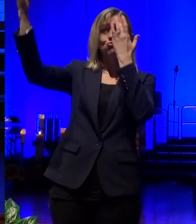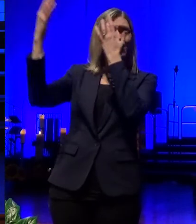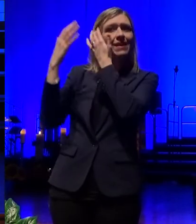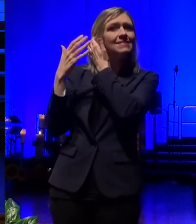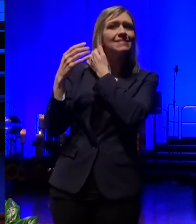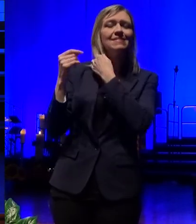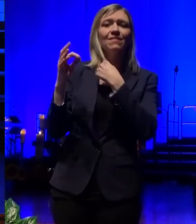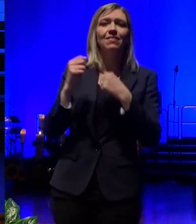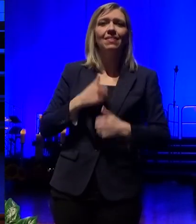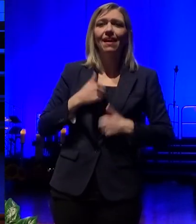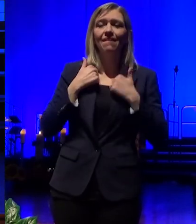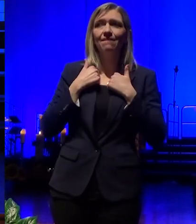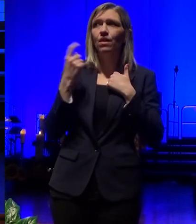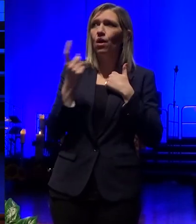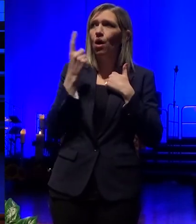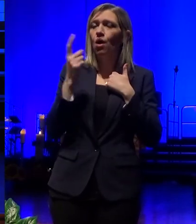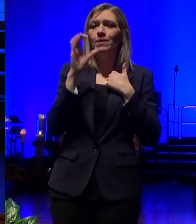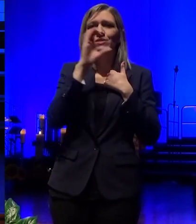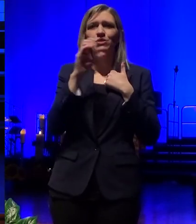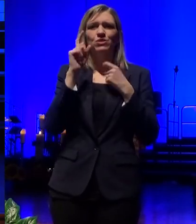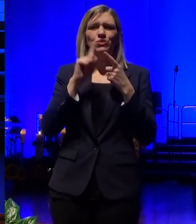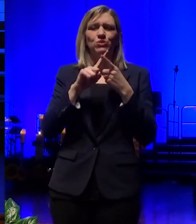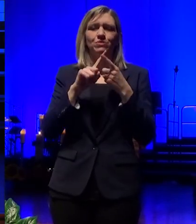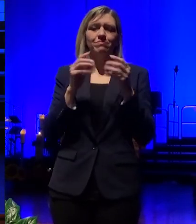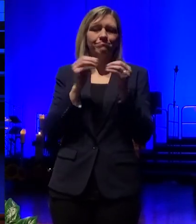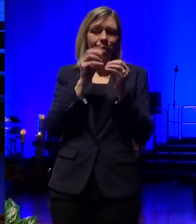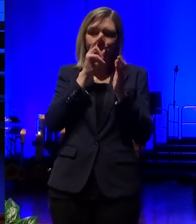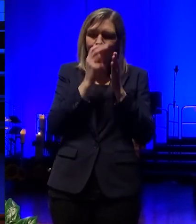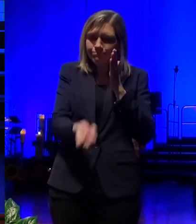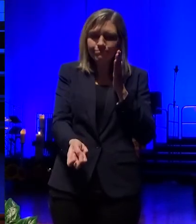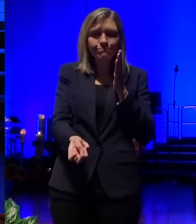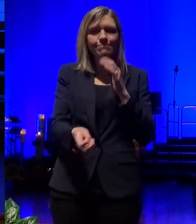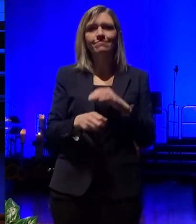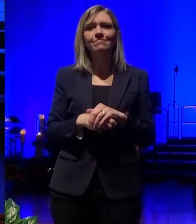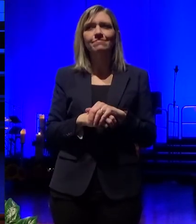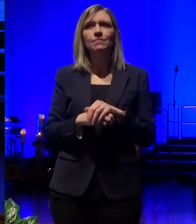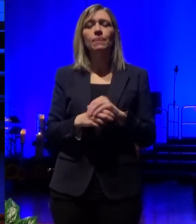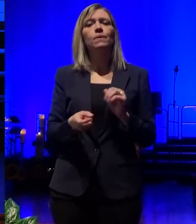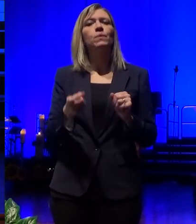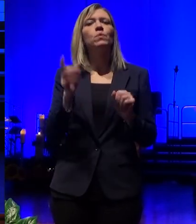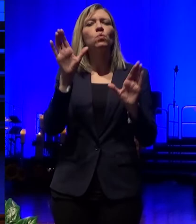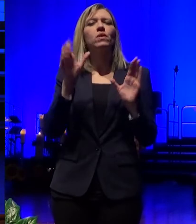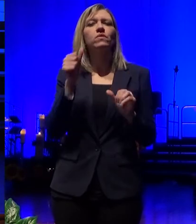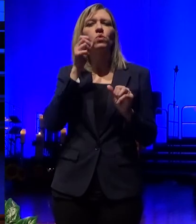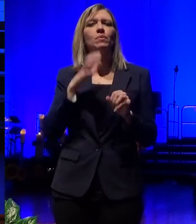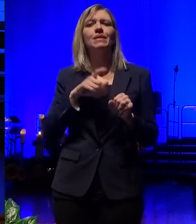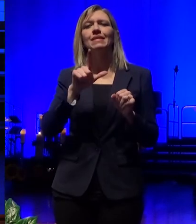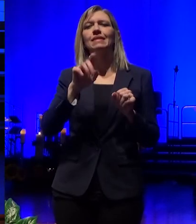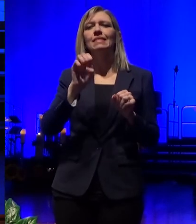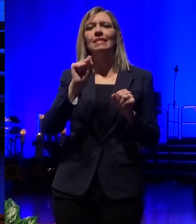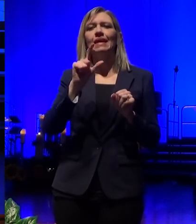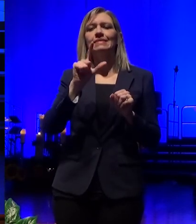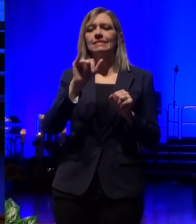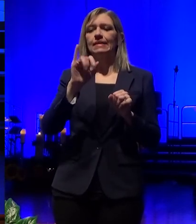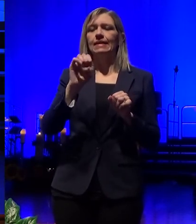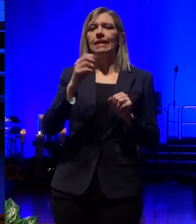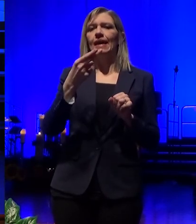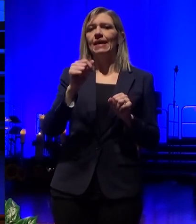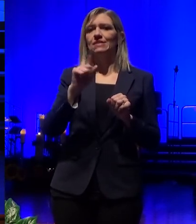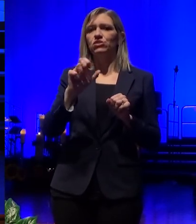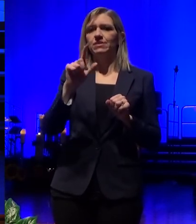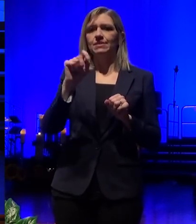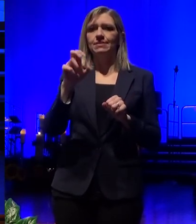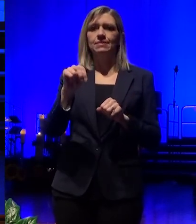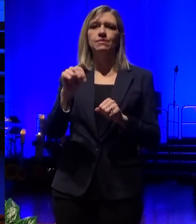that we're always seeking to deepen into. There's a wonderful woman named Leslie Hazelton. She's a